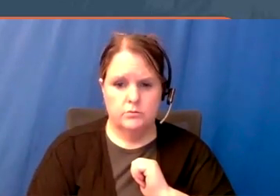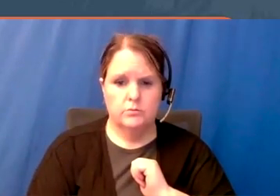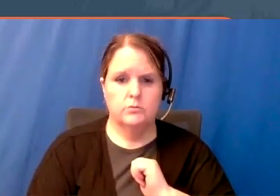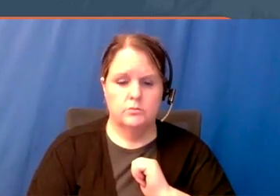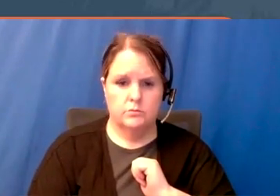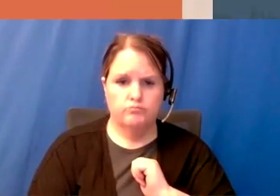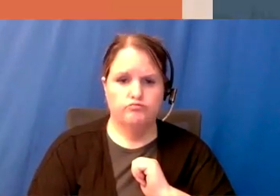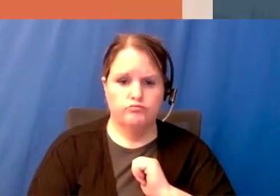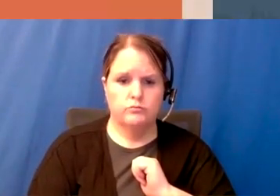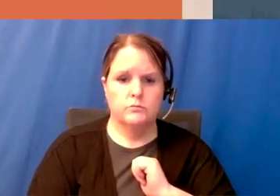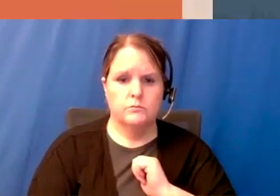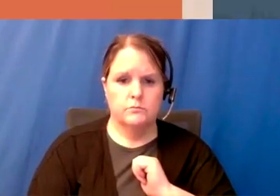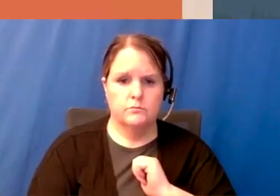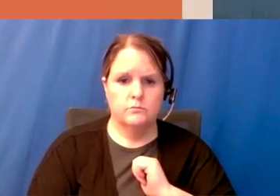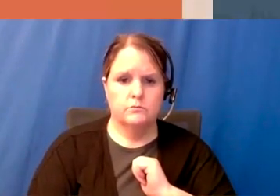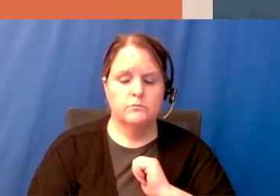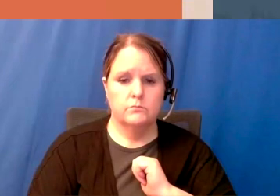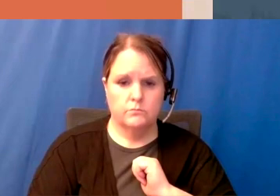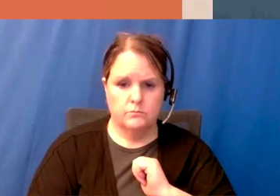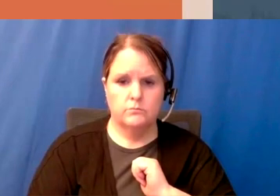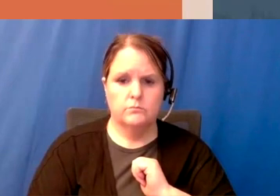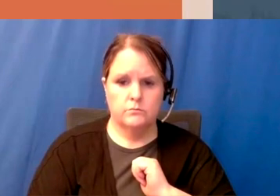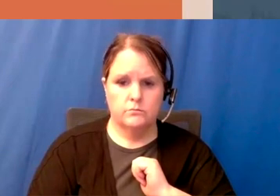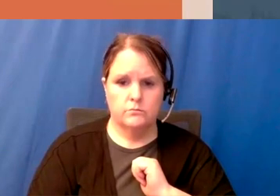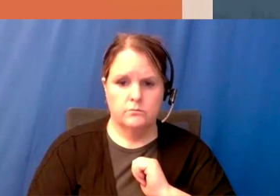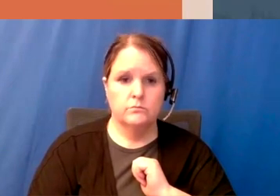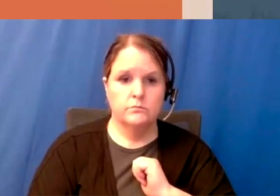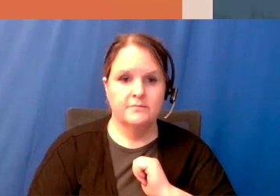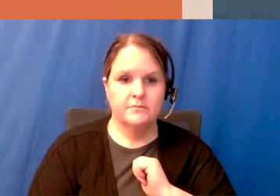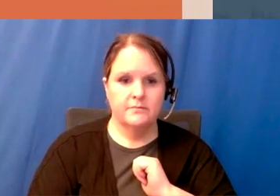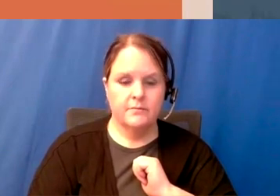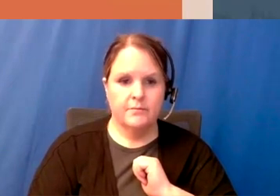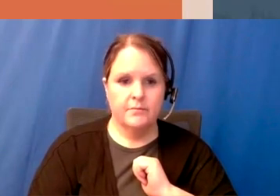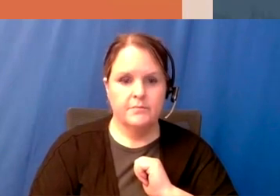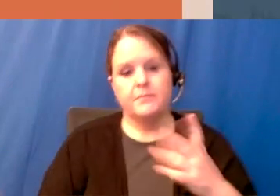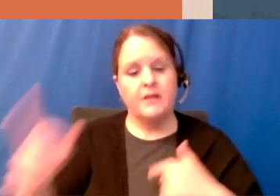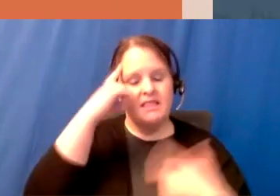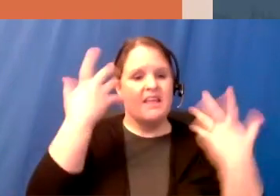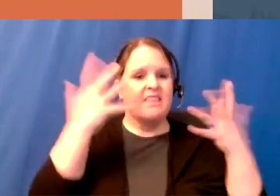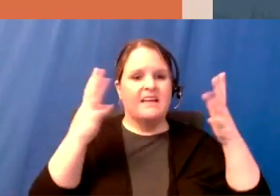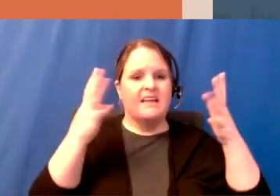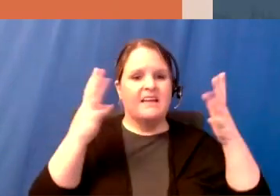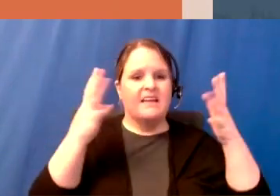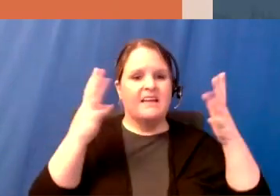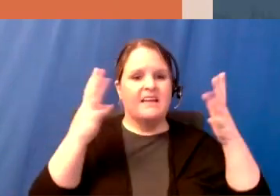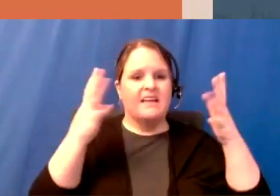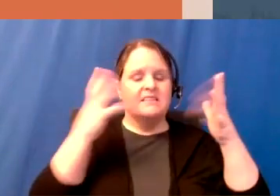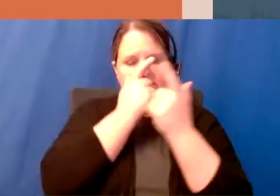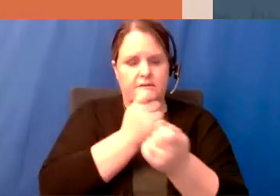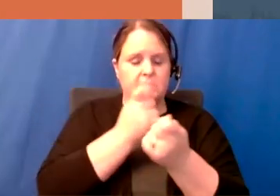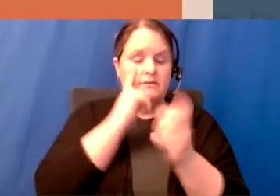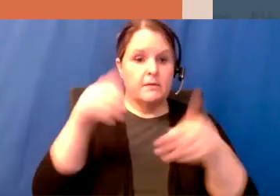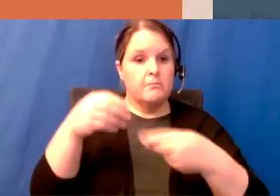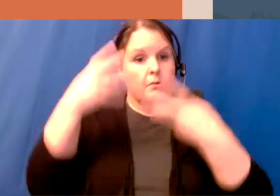conflicts of interest. We are going to give you a little quiz now. So if we could pull up the Zoom poll, we'll give